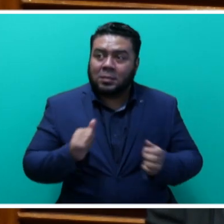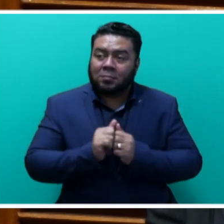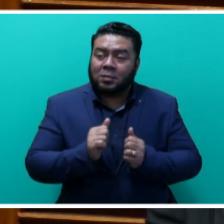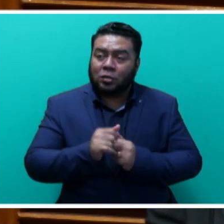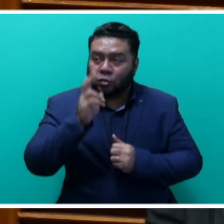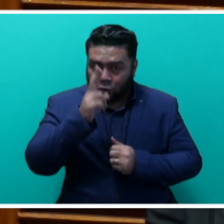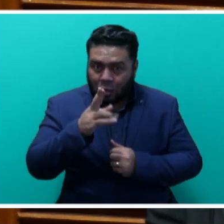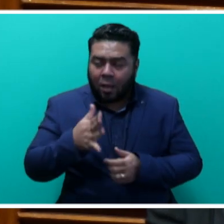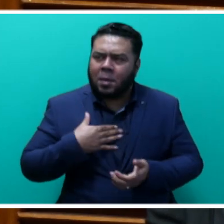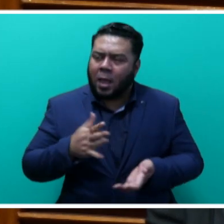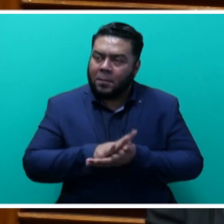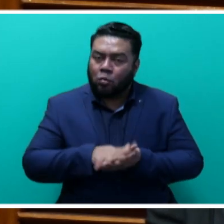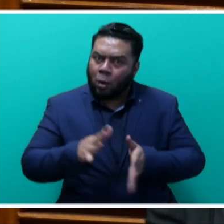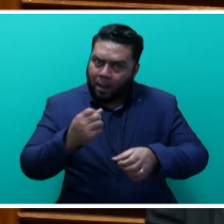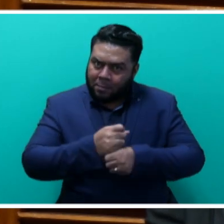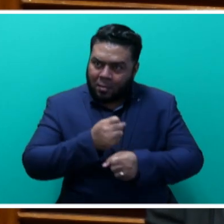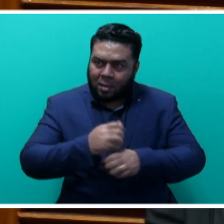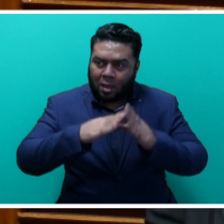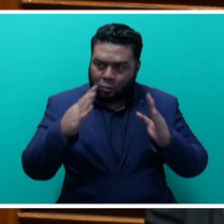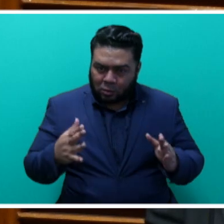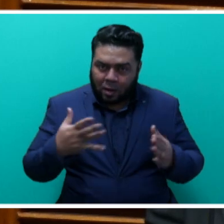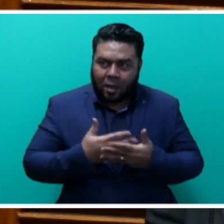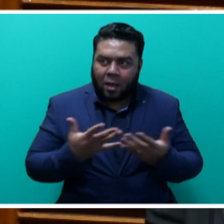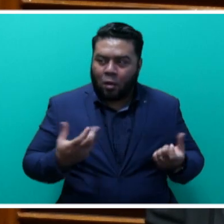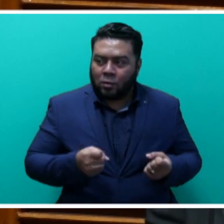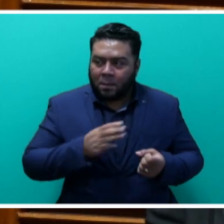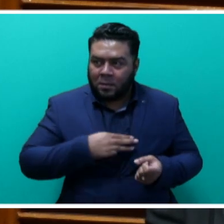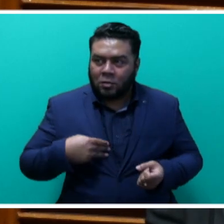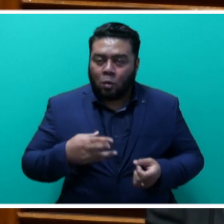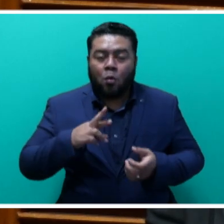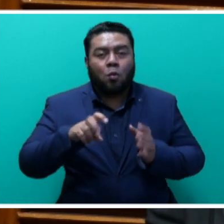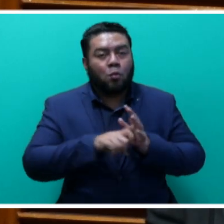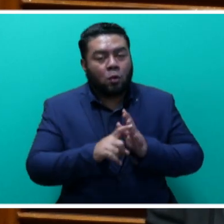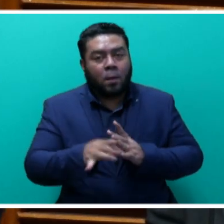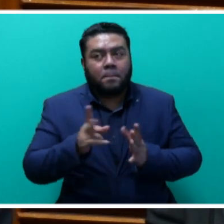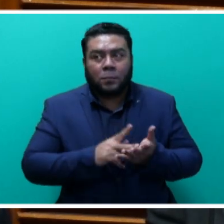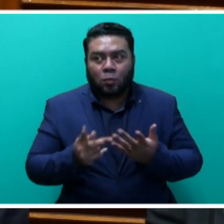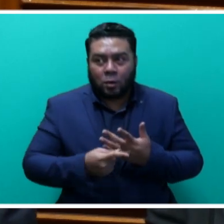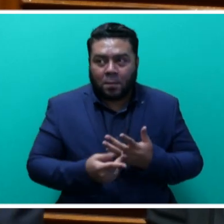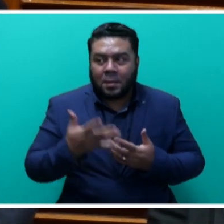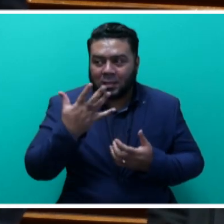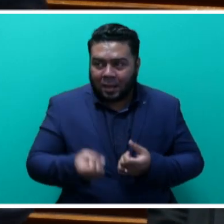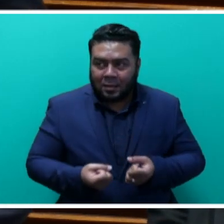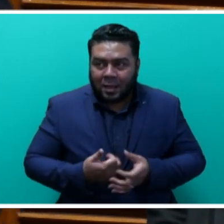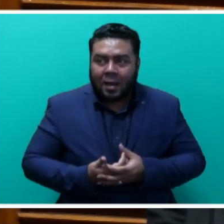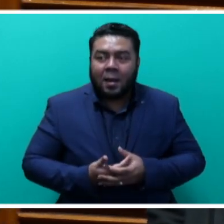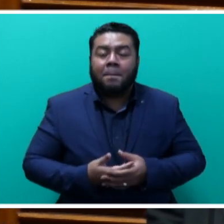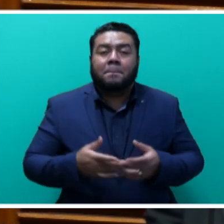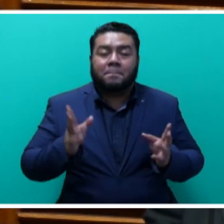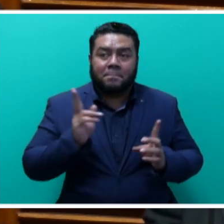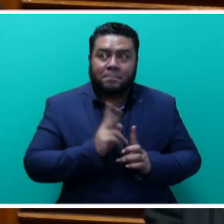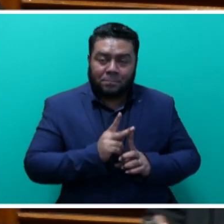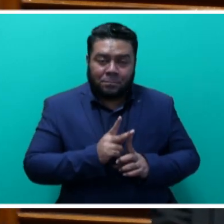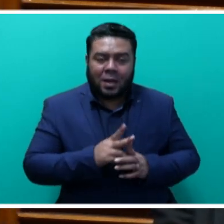to update the House about how the Ministry's ROE program has had an enormous impact. It